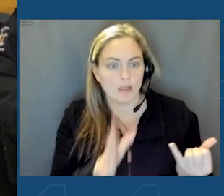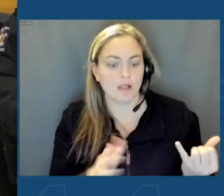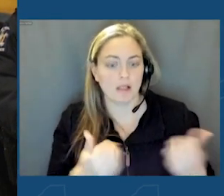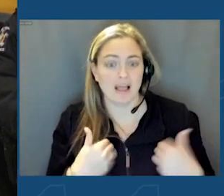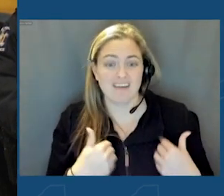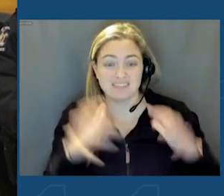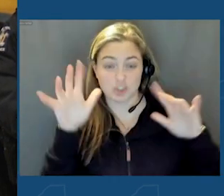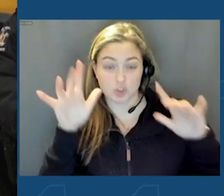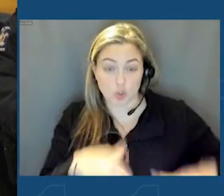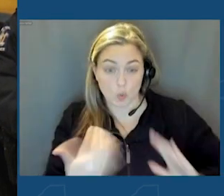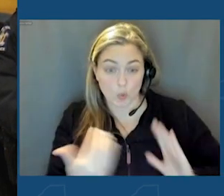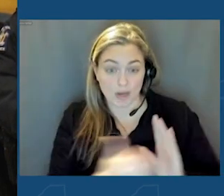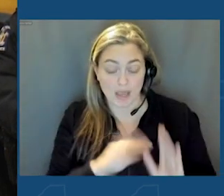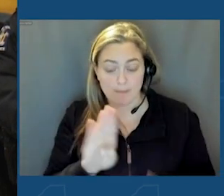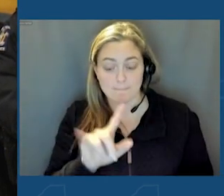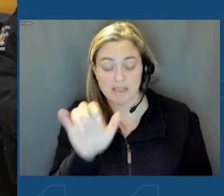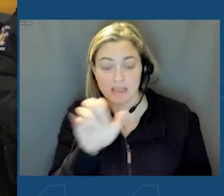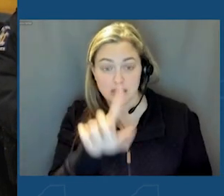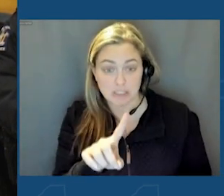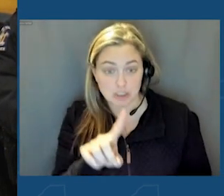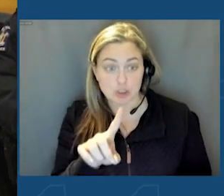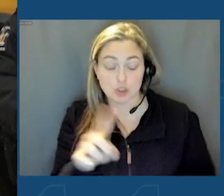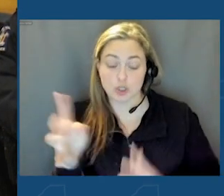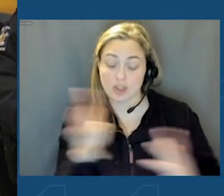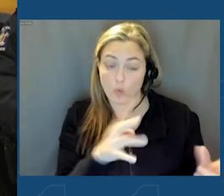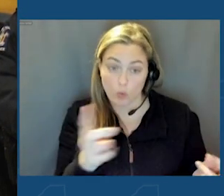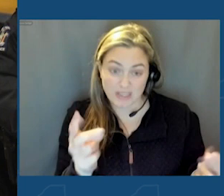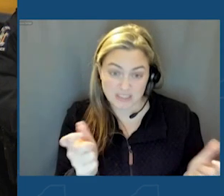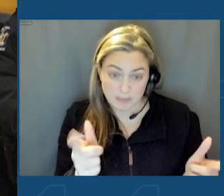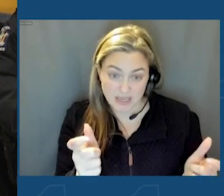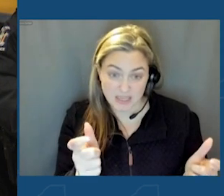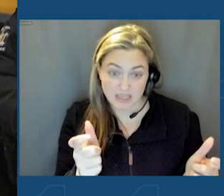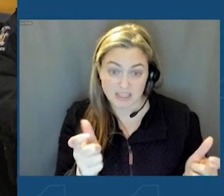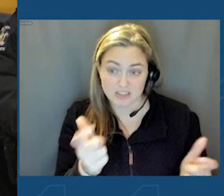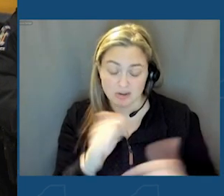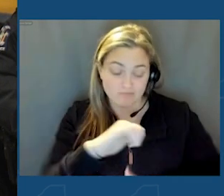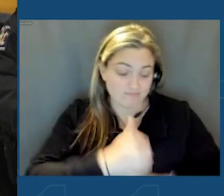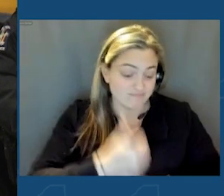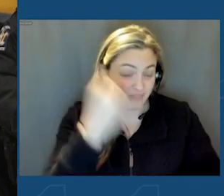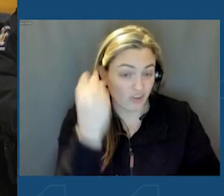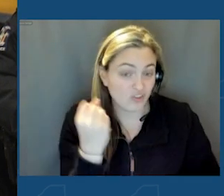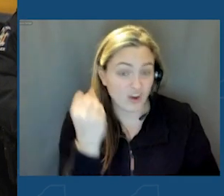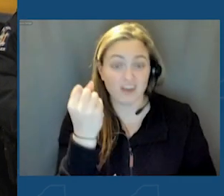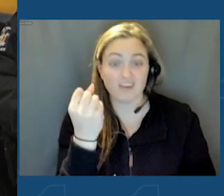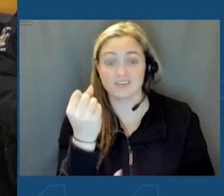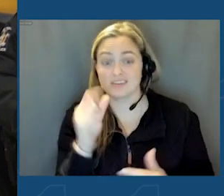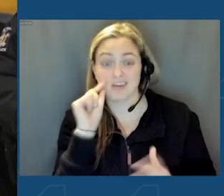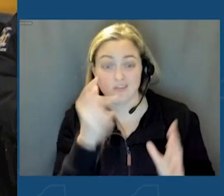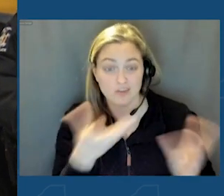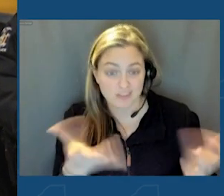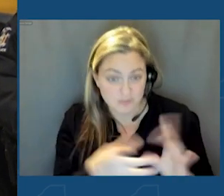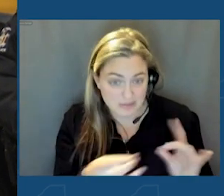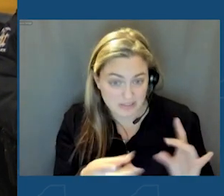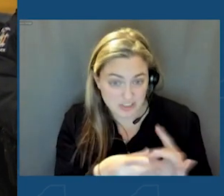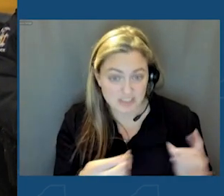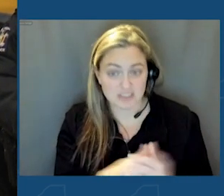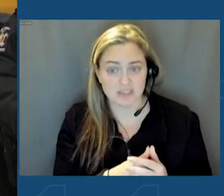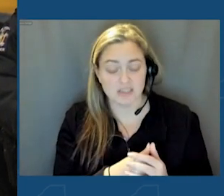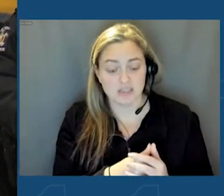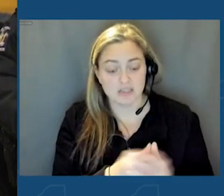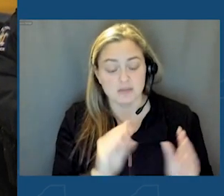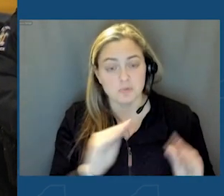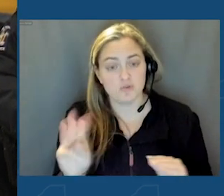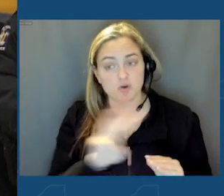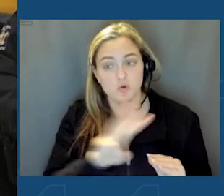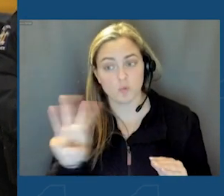heavy snow blizzard conditions the wind speeds are setting records as the governor articulated and it's moving into Western